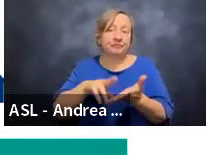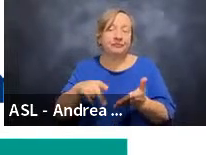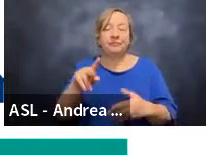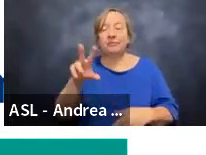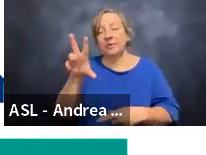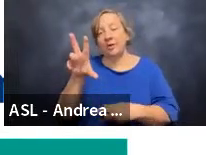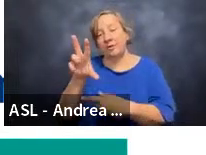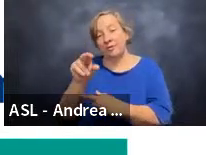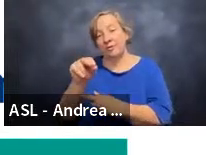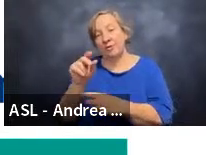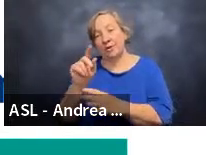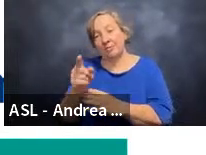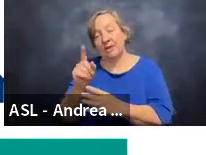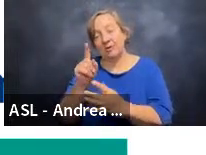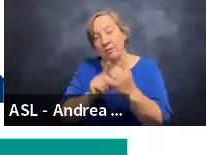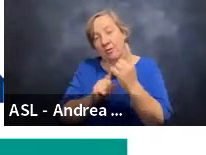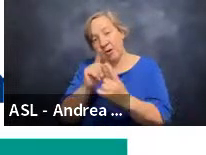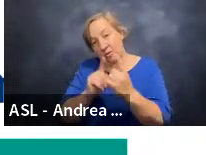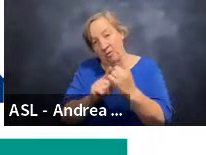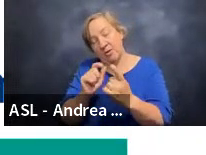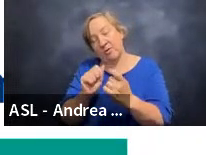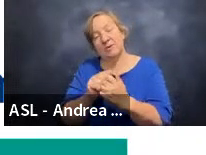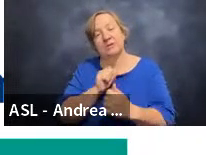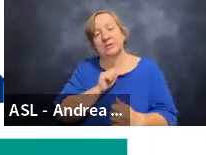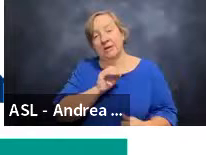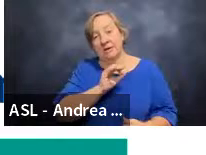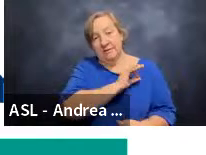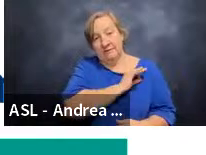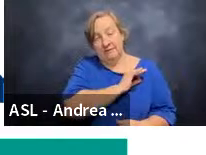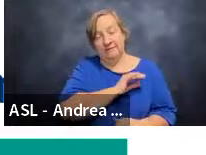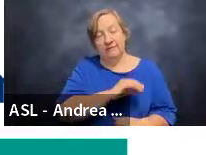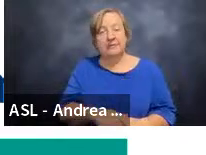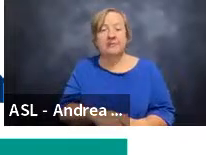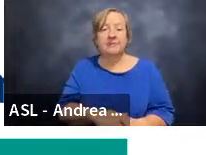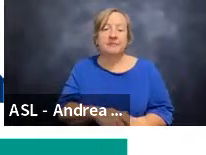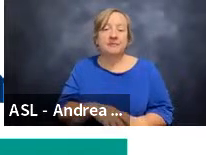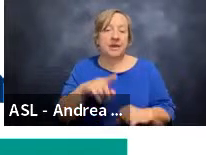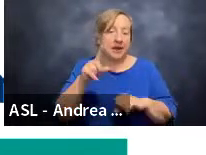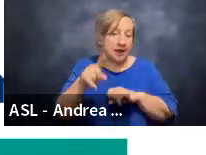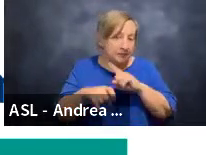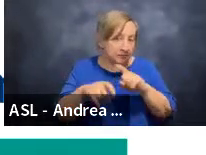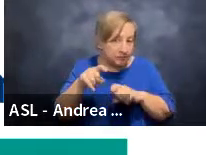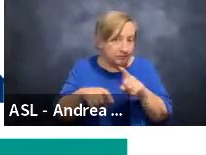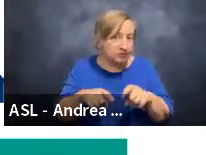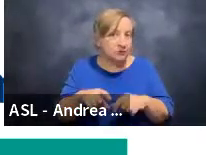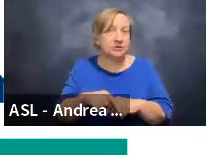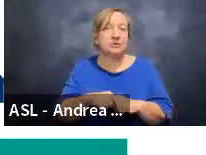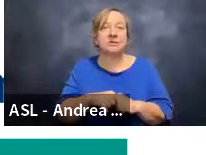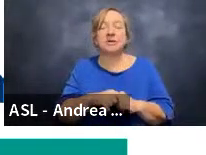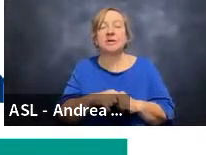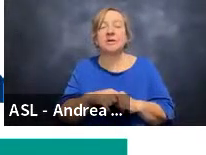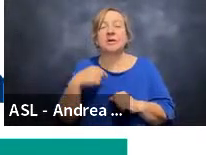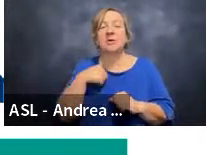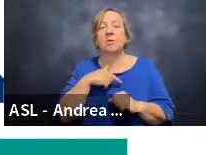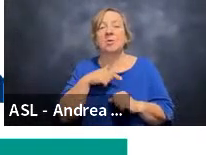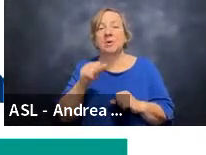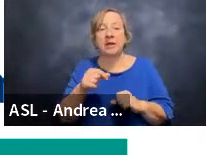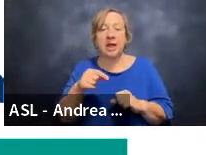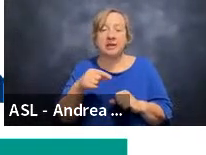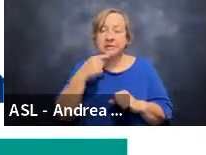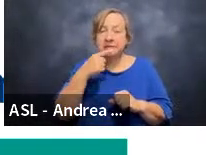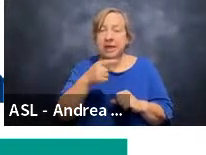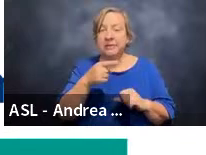30-minute one-on-one slot with our staff to ask questions. We can point you to the right place